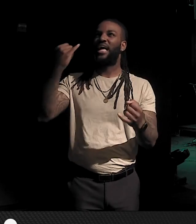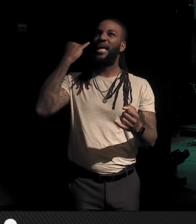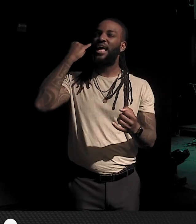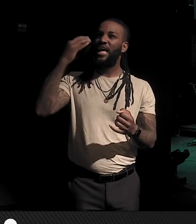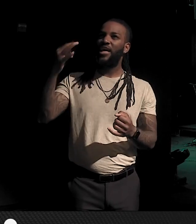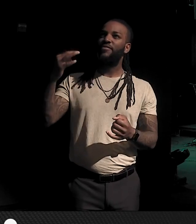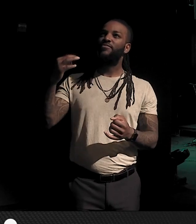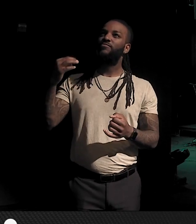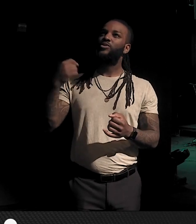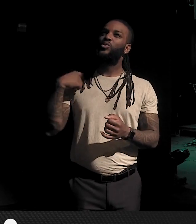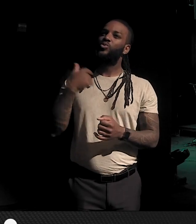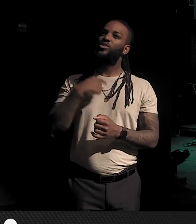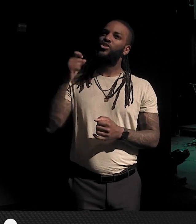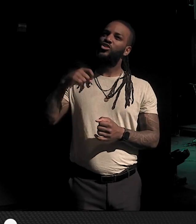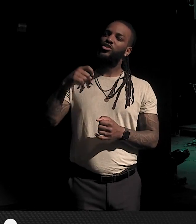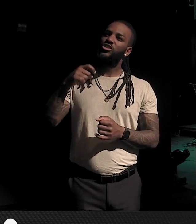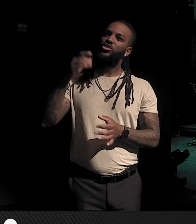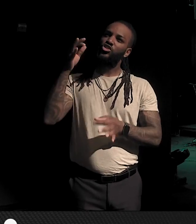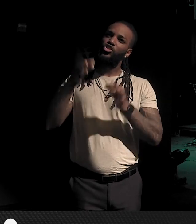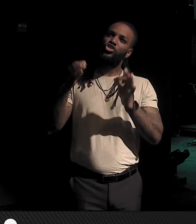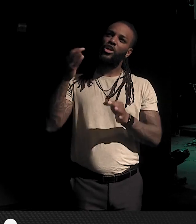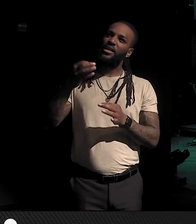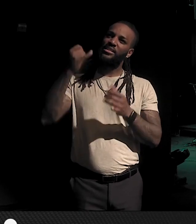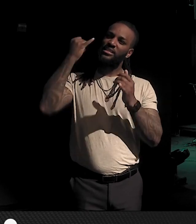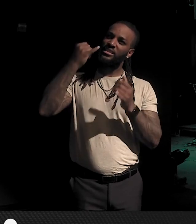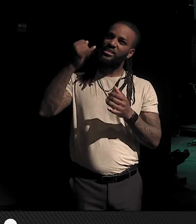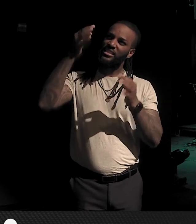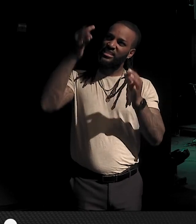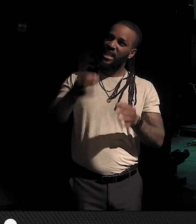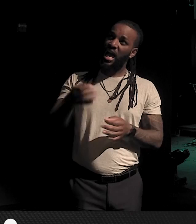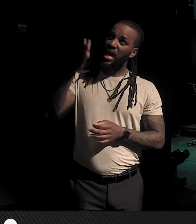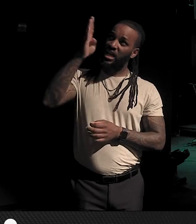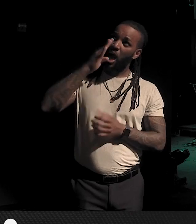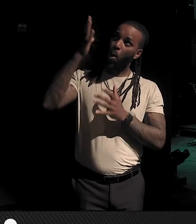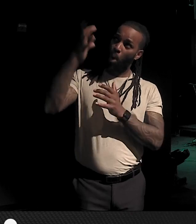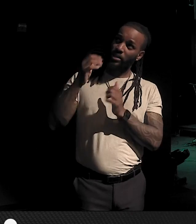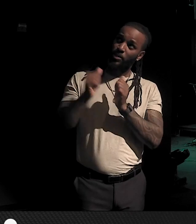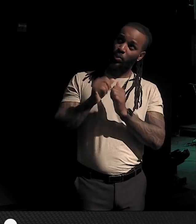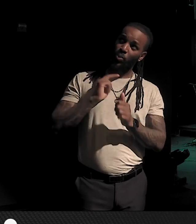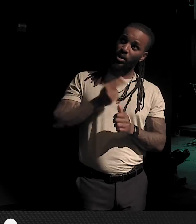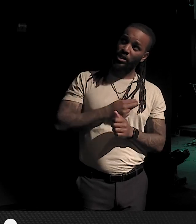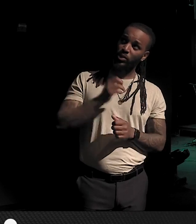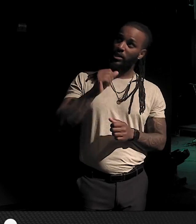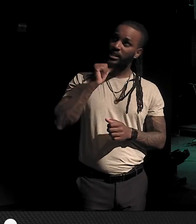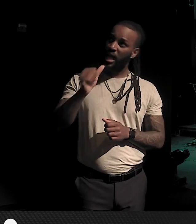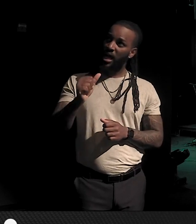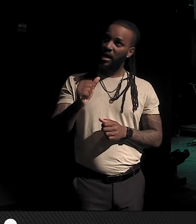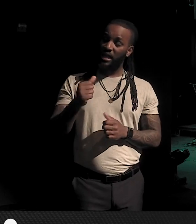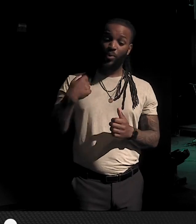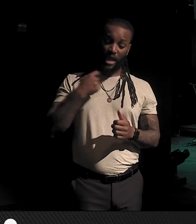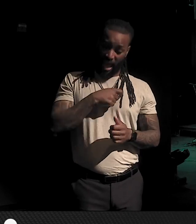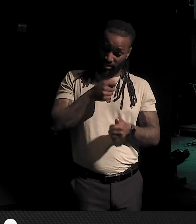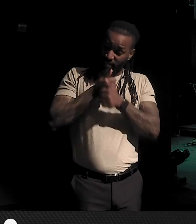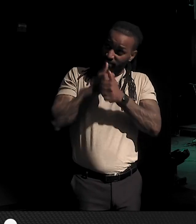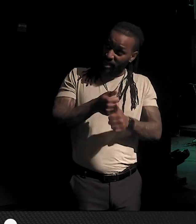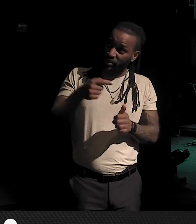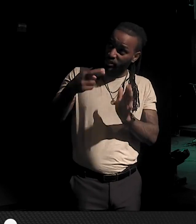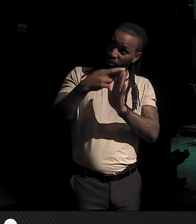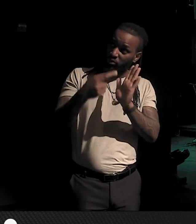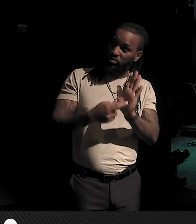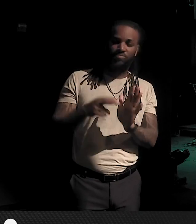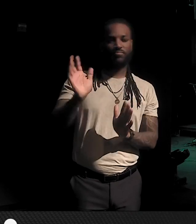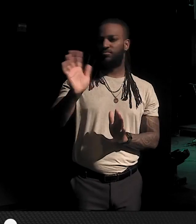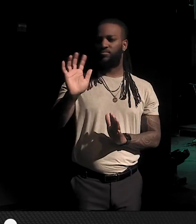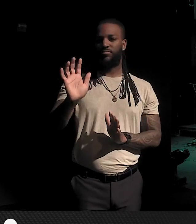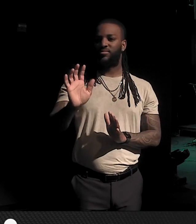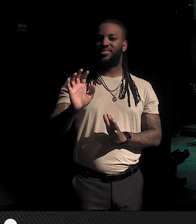which we are to be judged and decide if God wants to be with us or not. That is not the way they were written. They're written like a groom to his bride, his future bride,